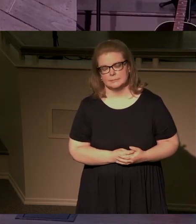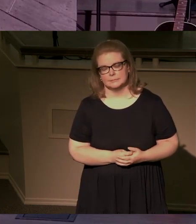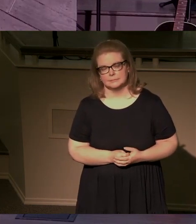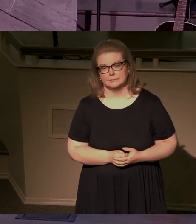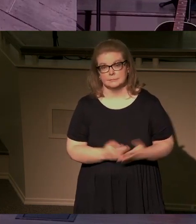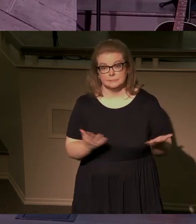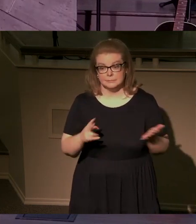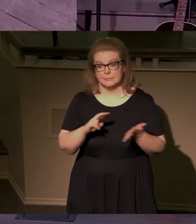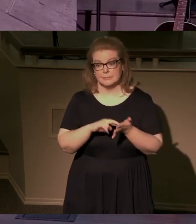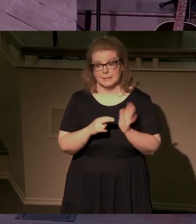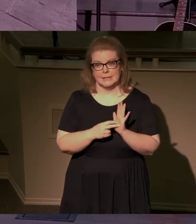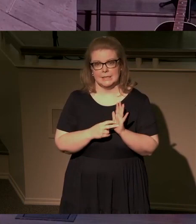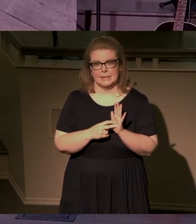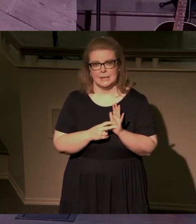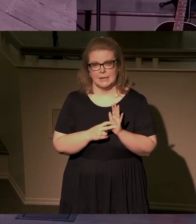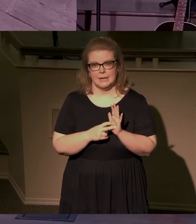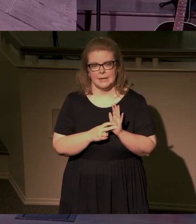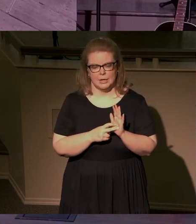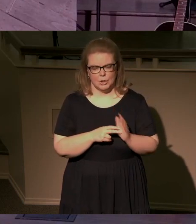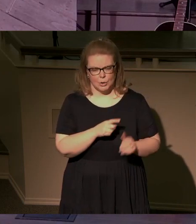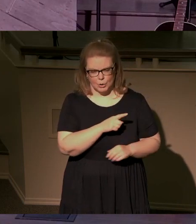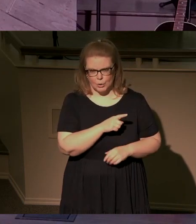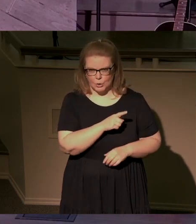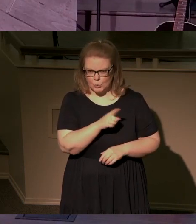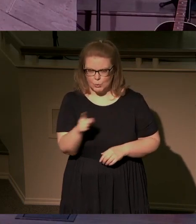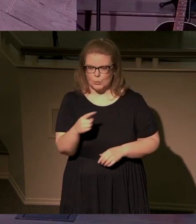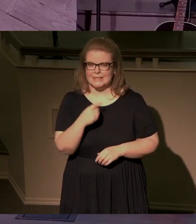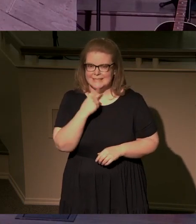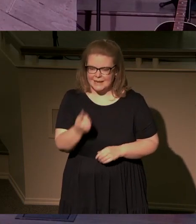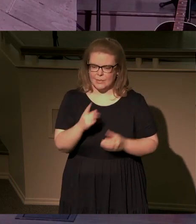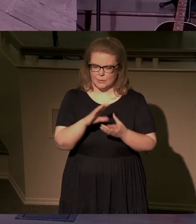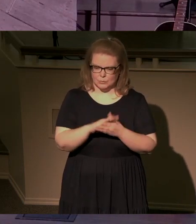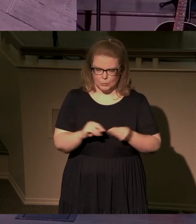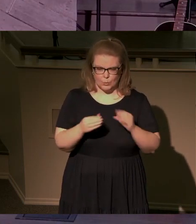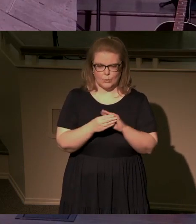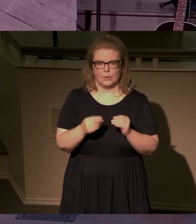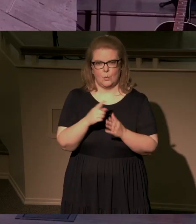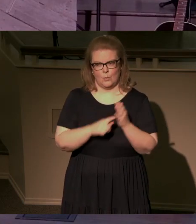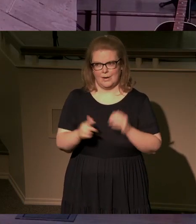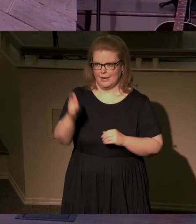In other words, you tell the story of what God did in your life,